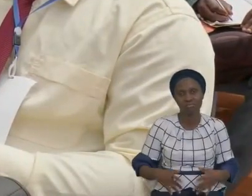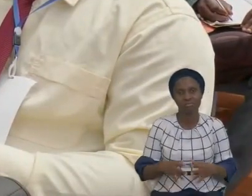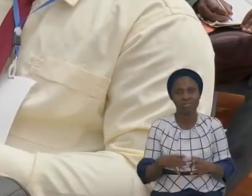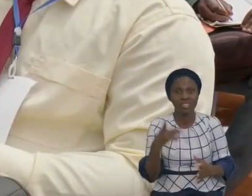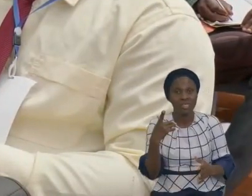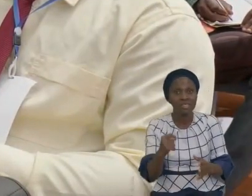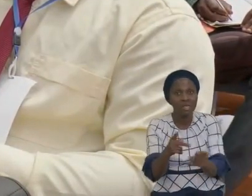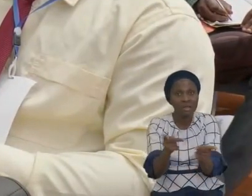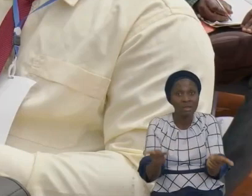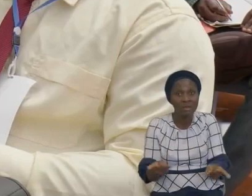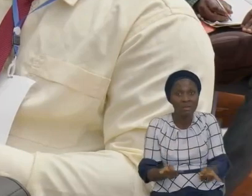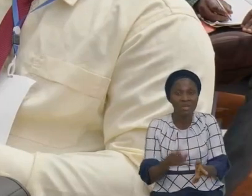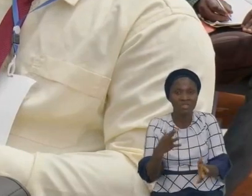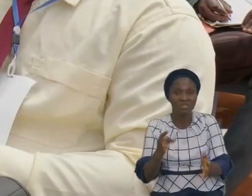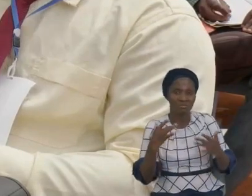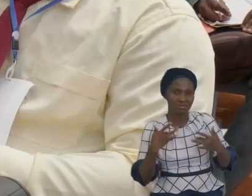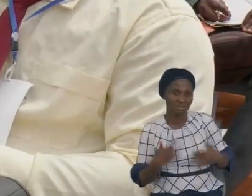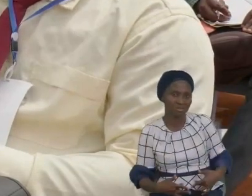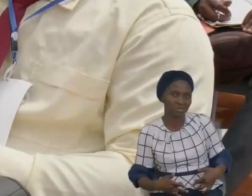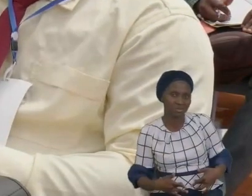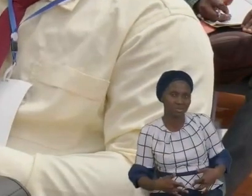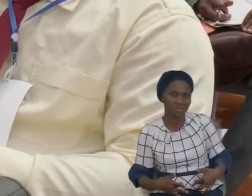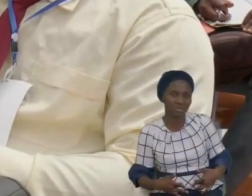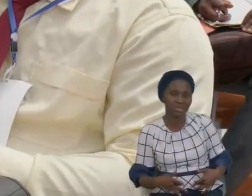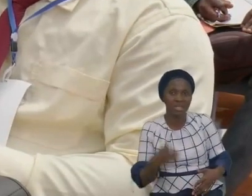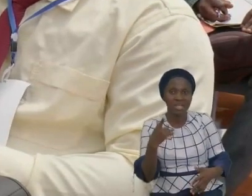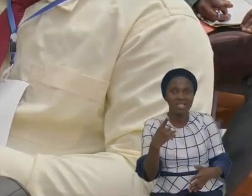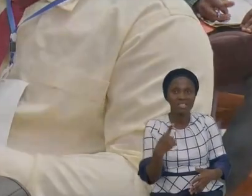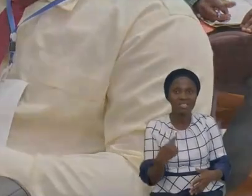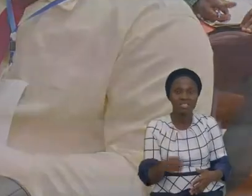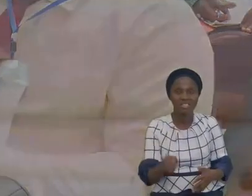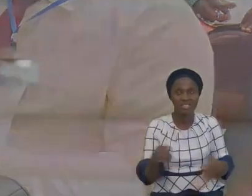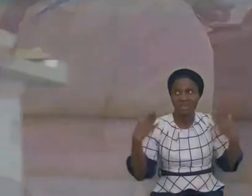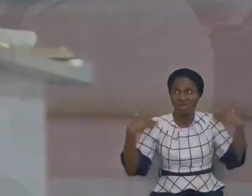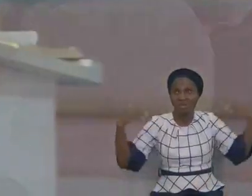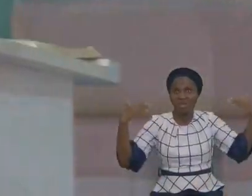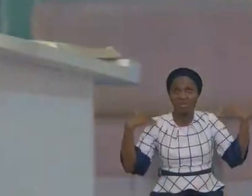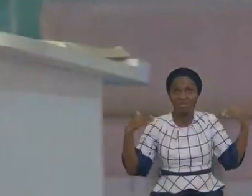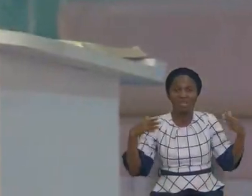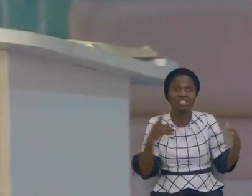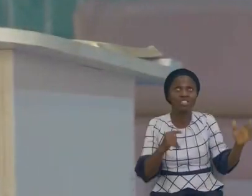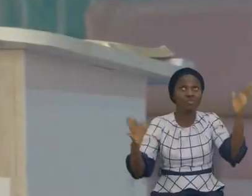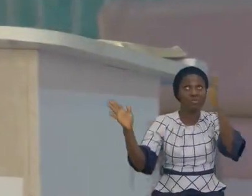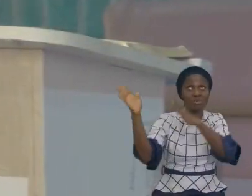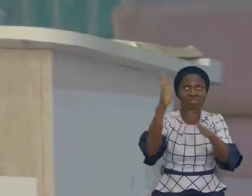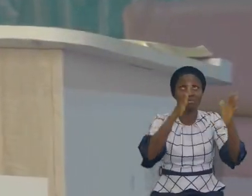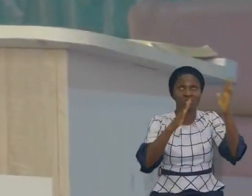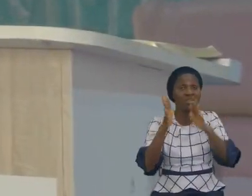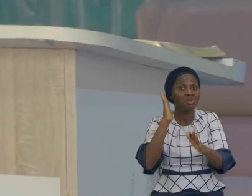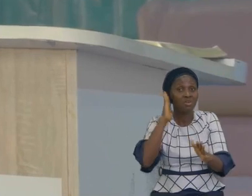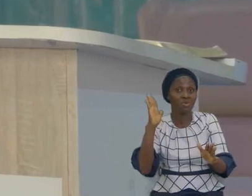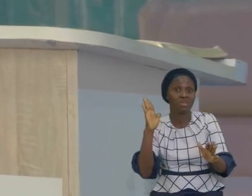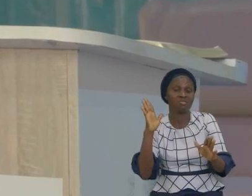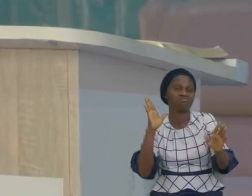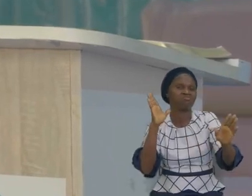will blow at me, but I have decided.